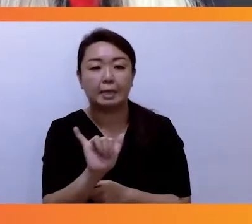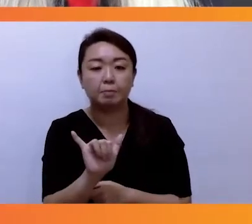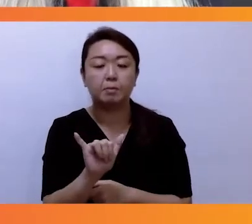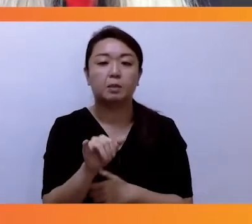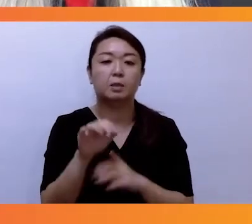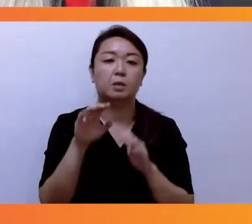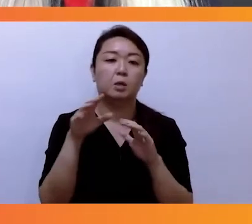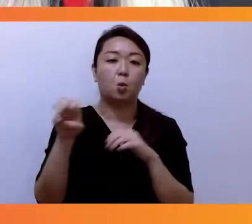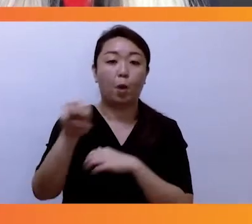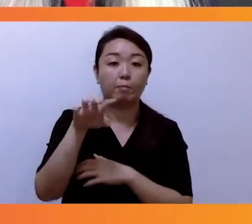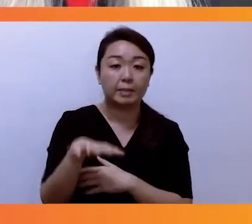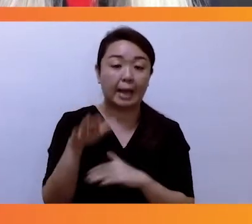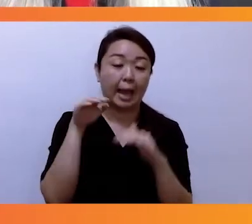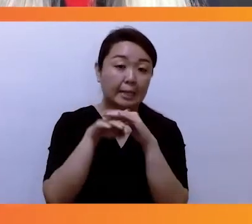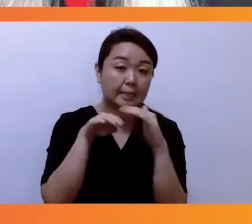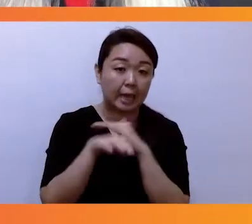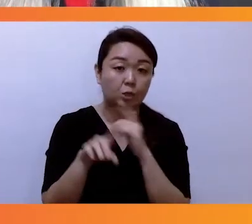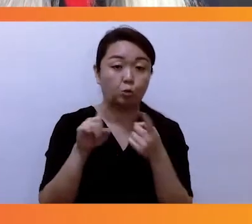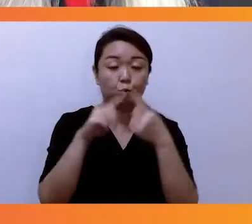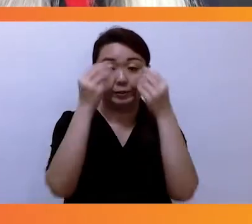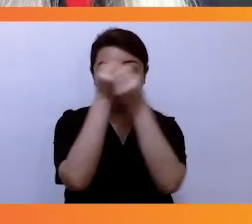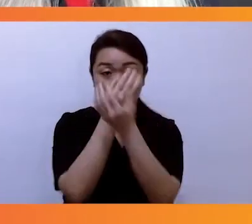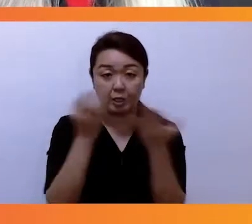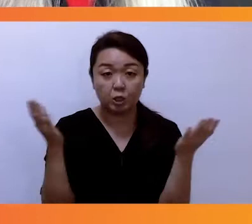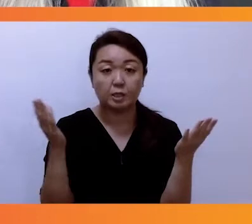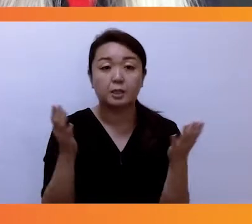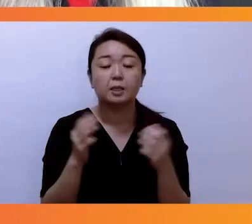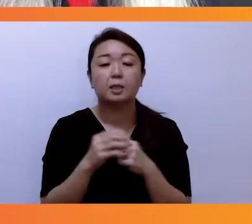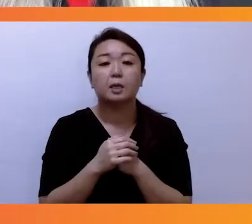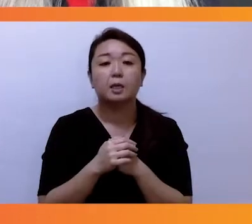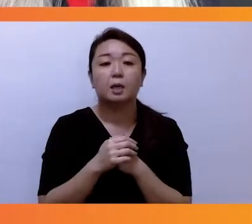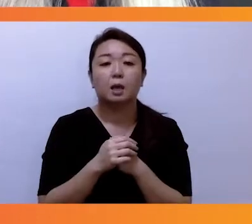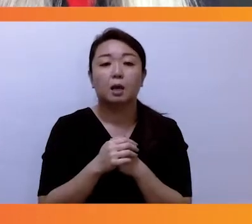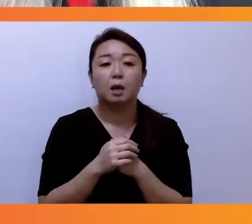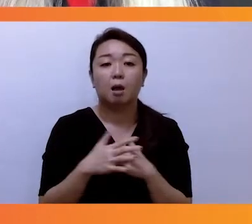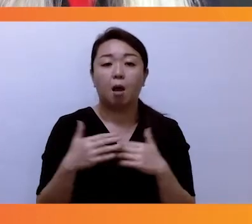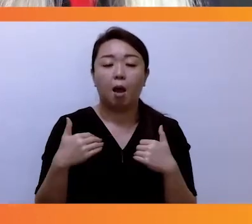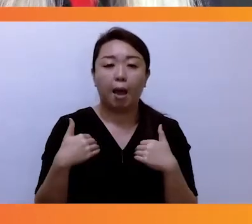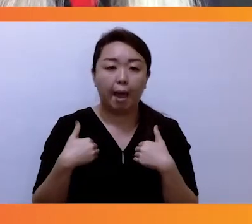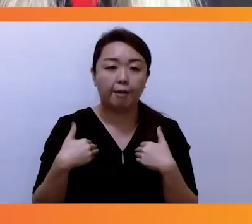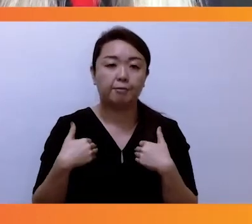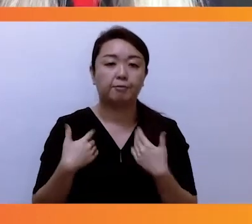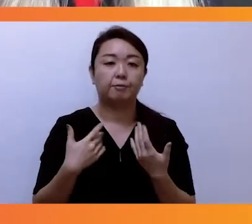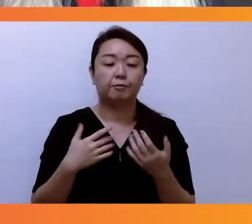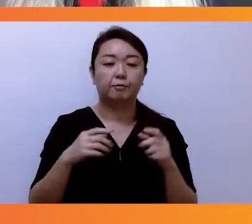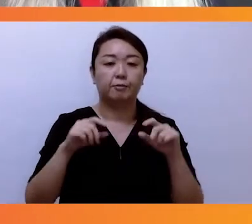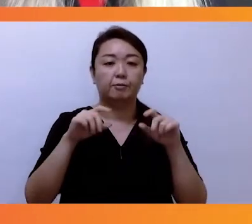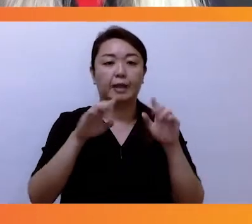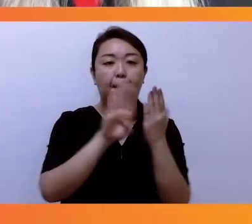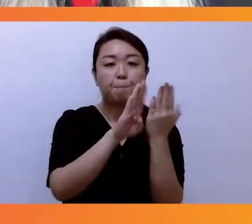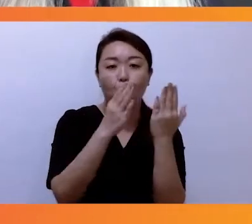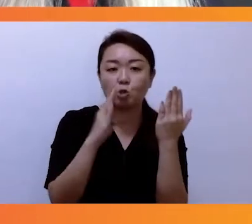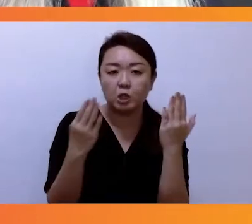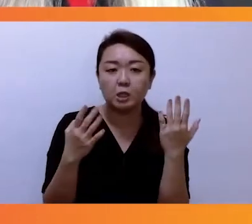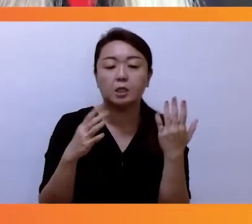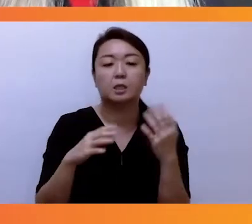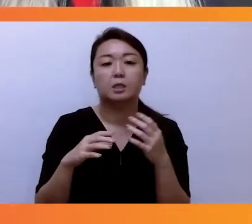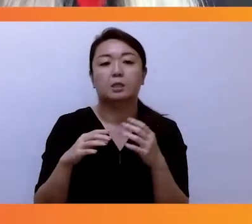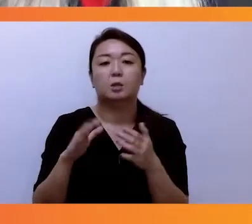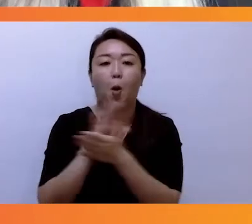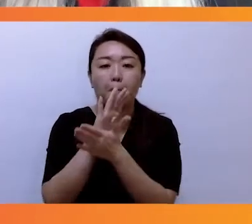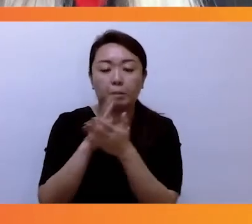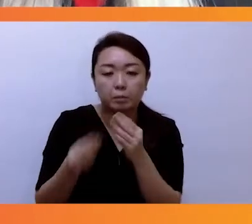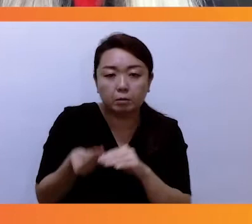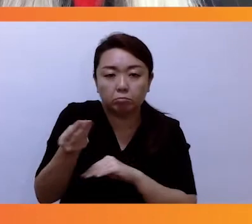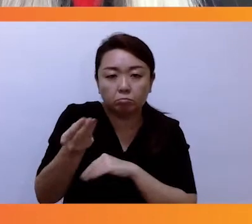such as providing website access to information, having flyers or handouts.